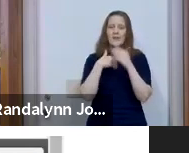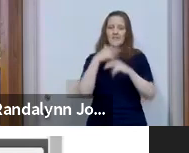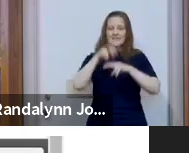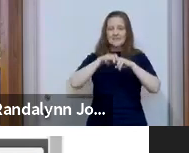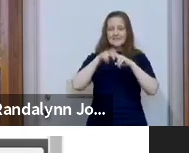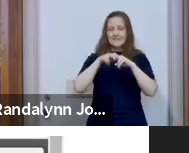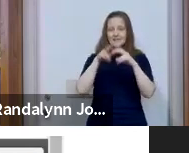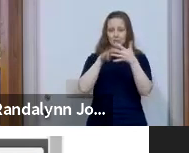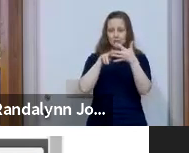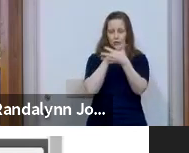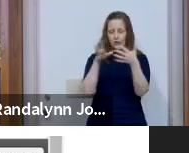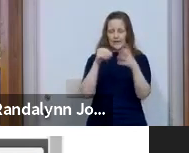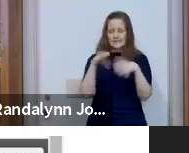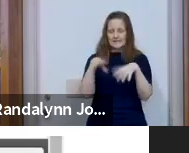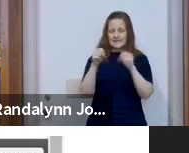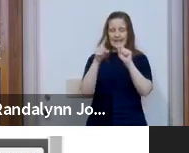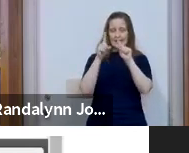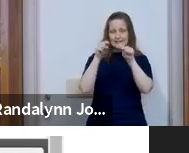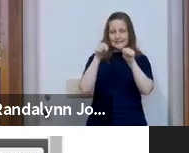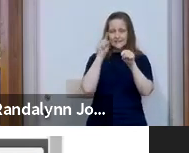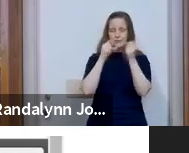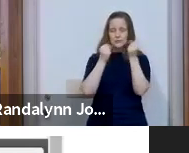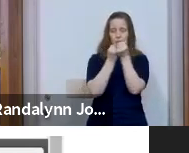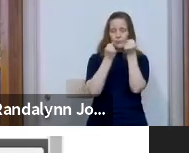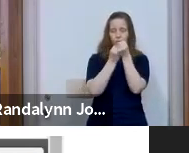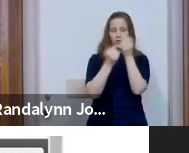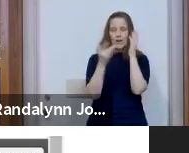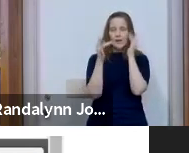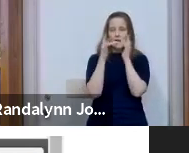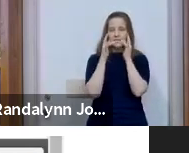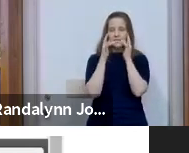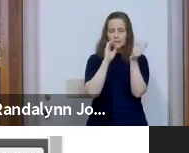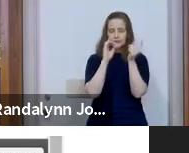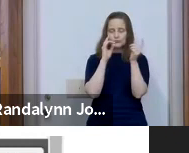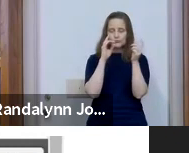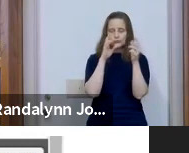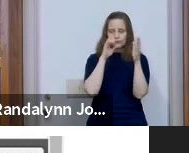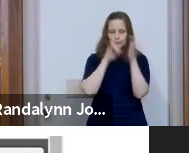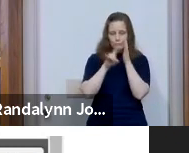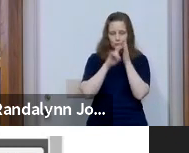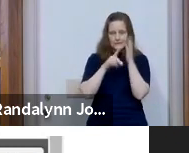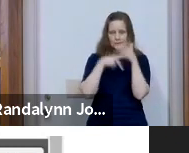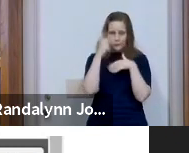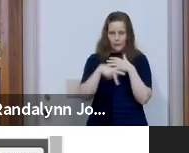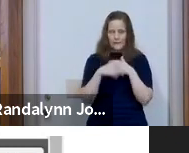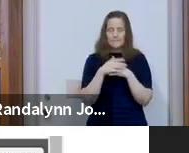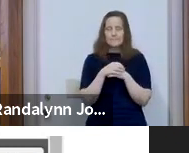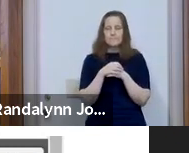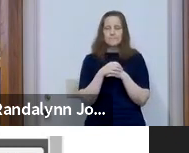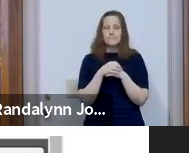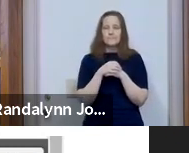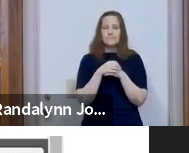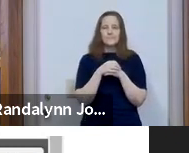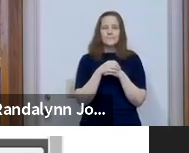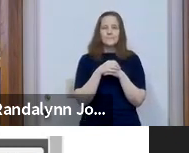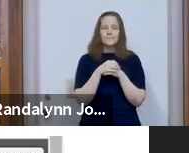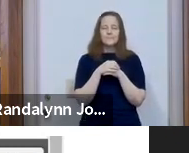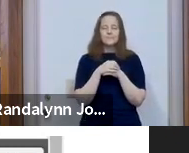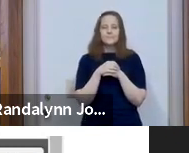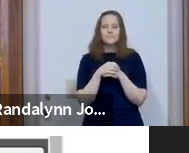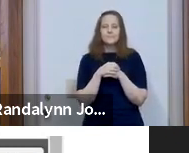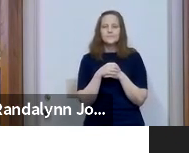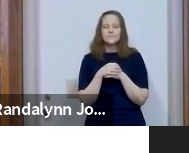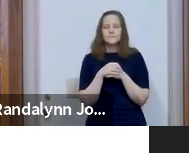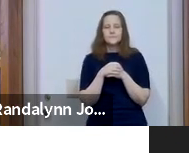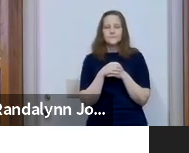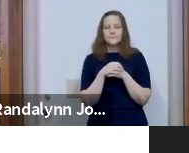chart and to take attendance to support the contact tracing program that we talked about earlier in today's session. Next slide.